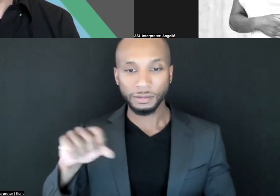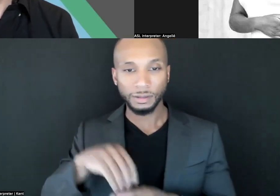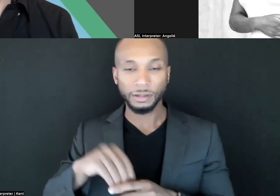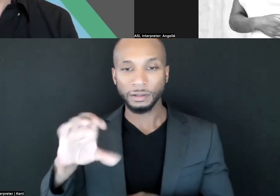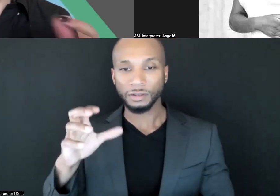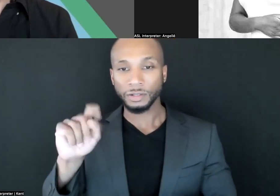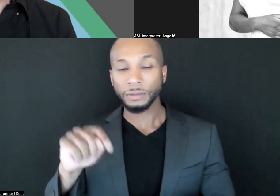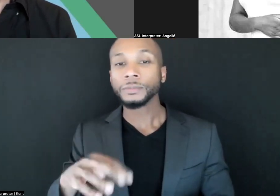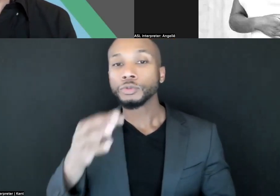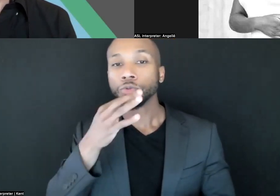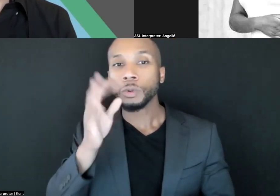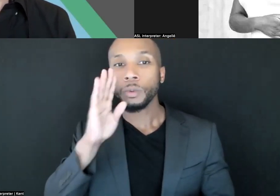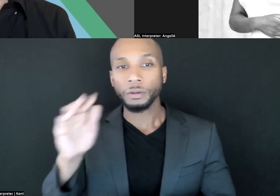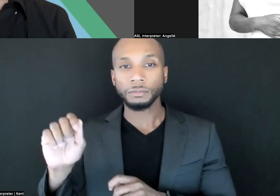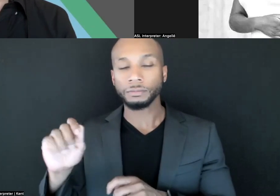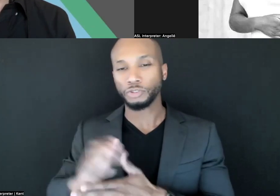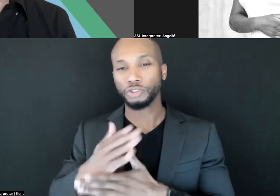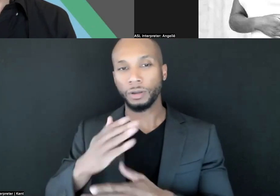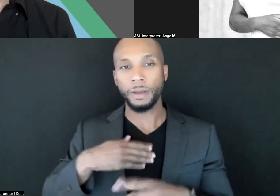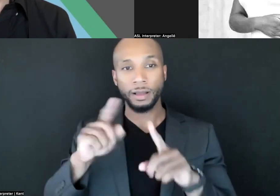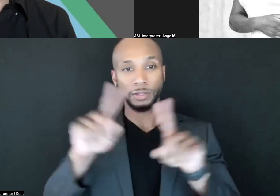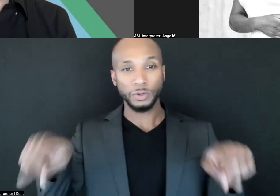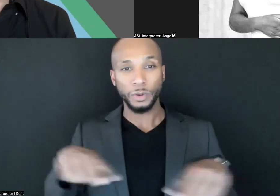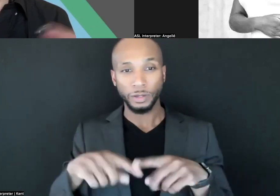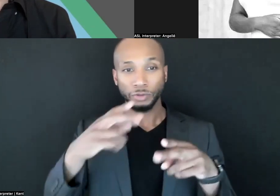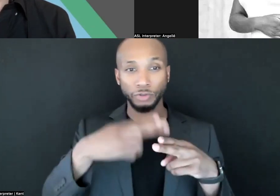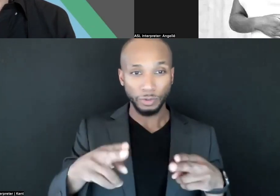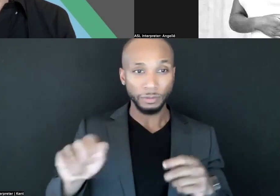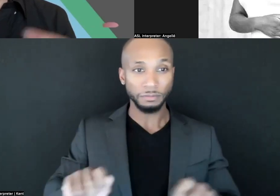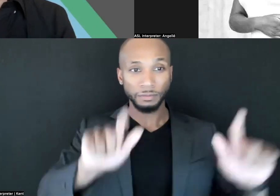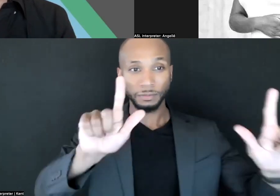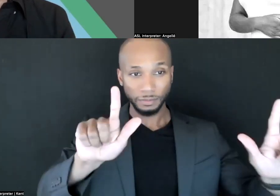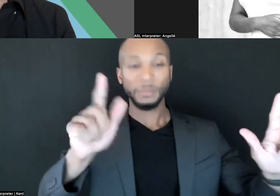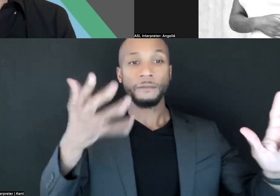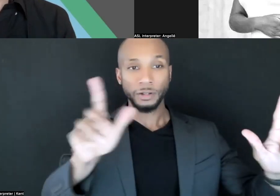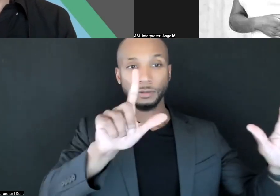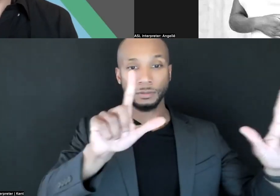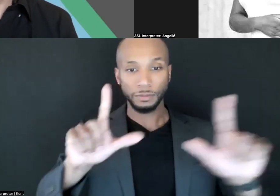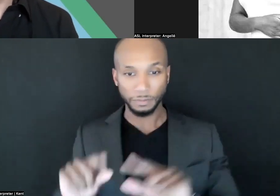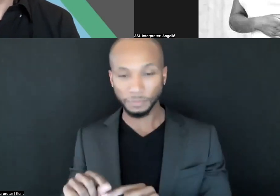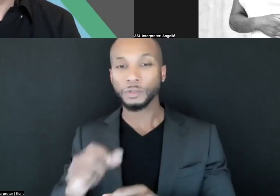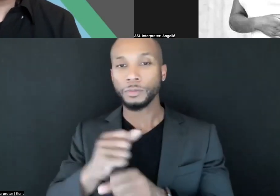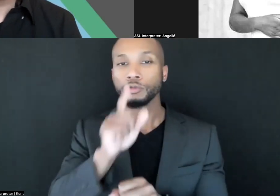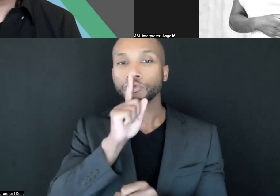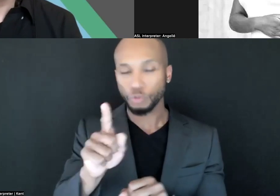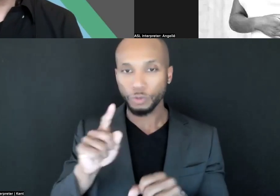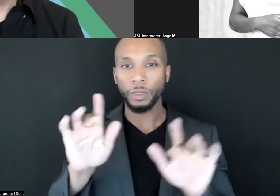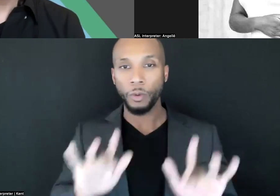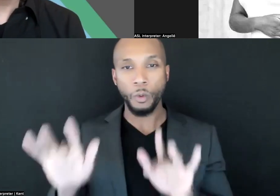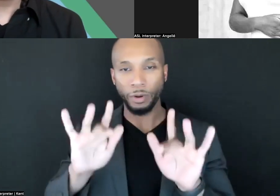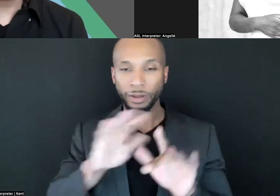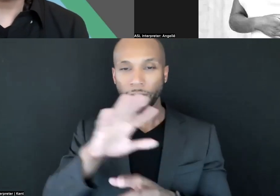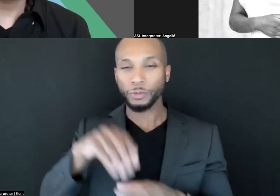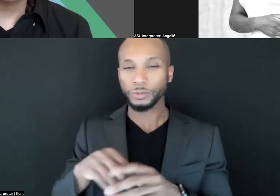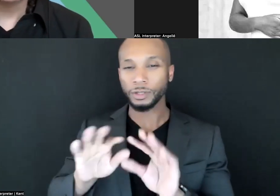my screen briefly, and then I will stop sharing so that you can, and the recording has the interpreters in it.